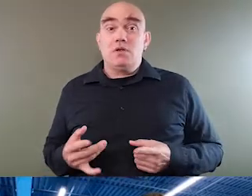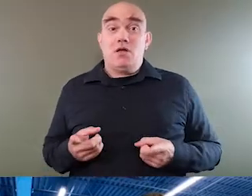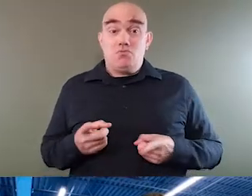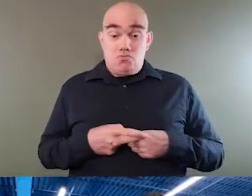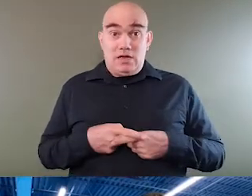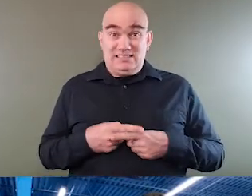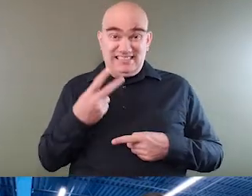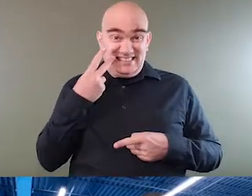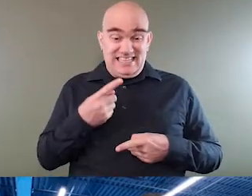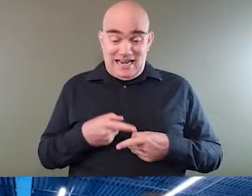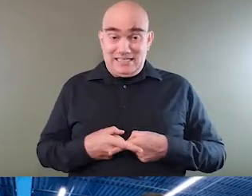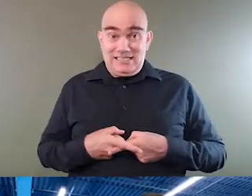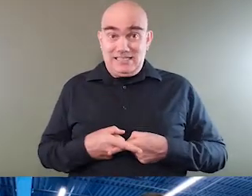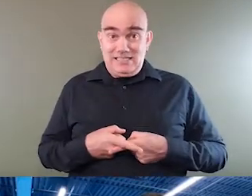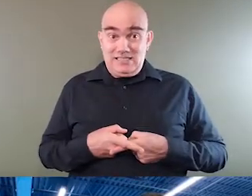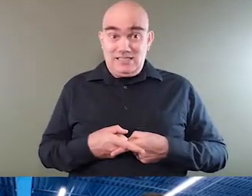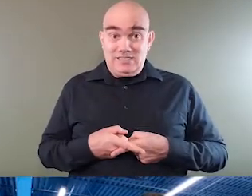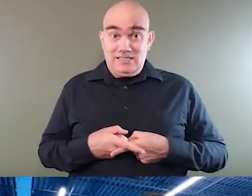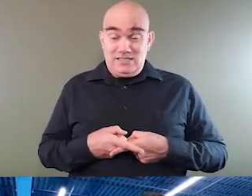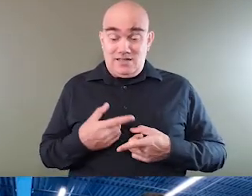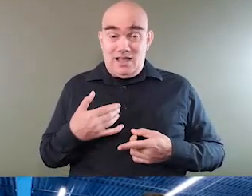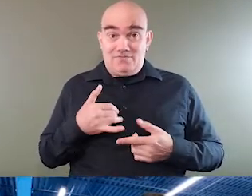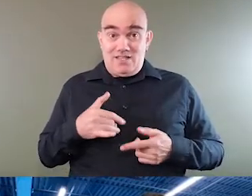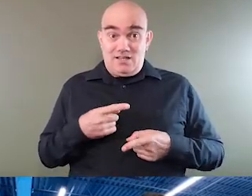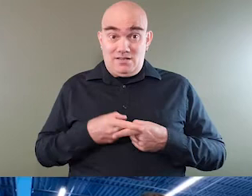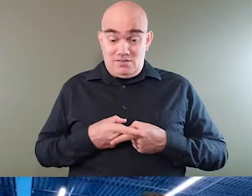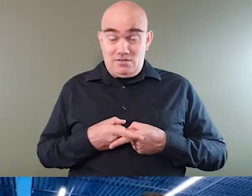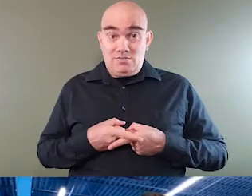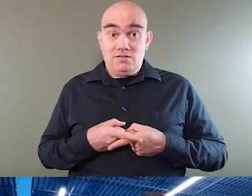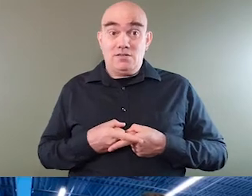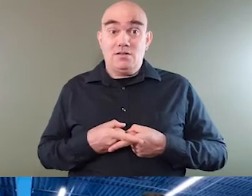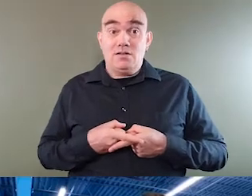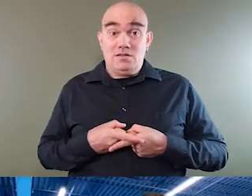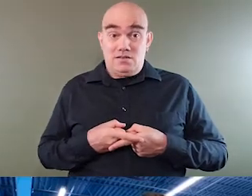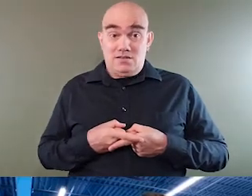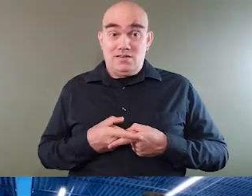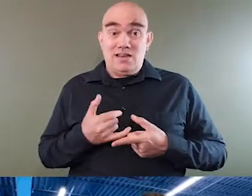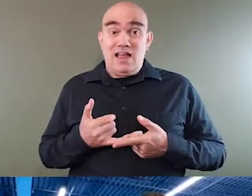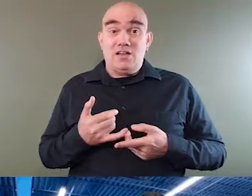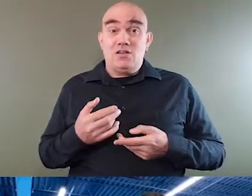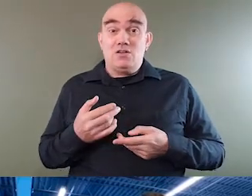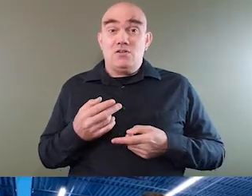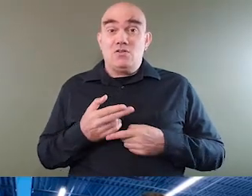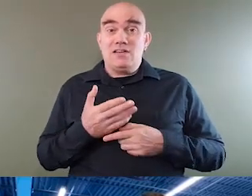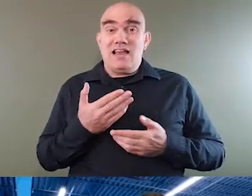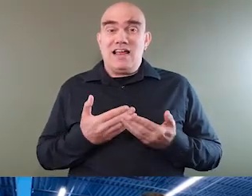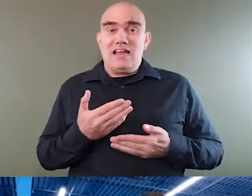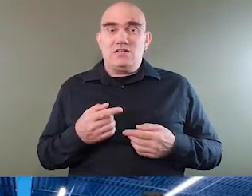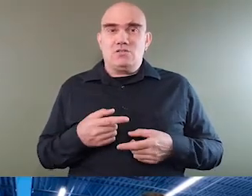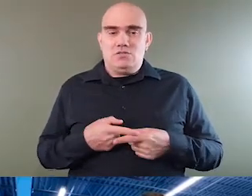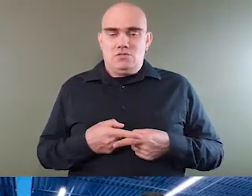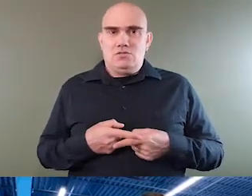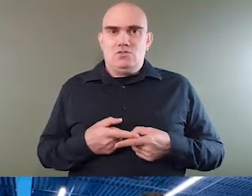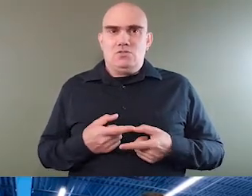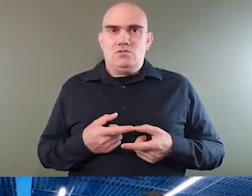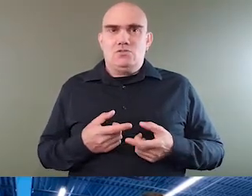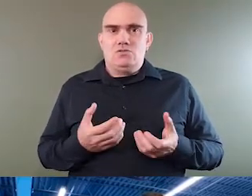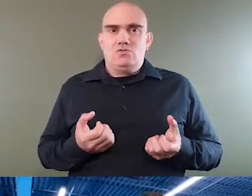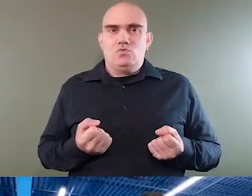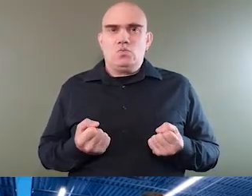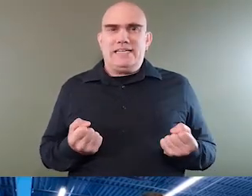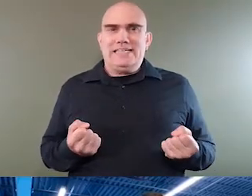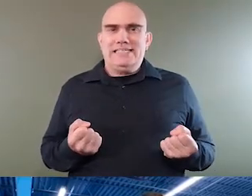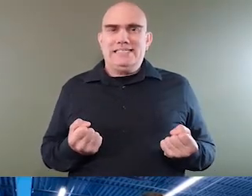the X? Okay. Once you've got it crossed, now open up your hands to squeeze